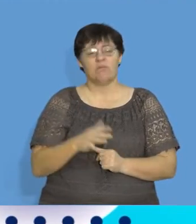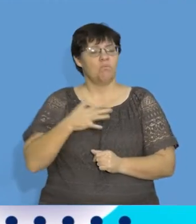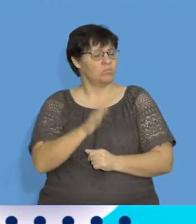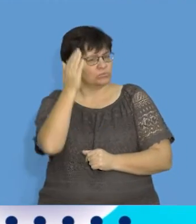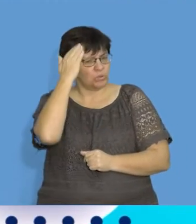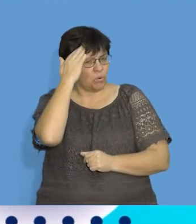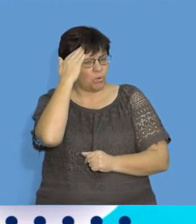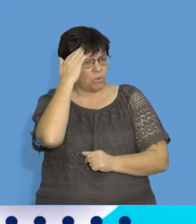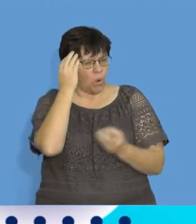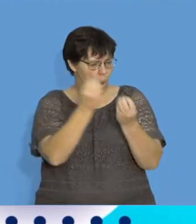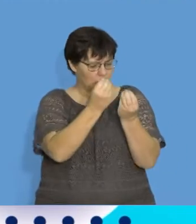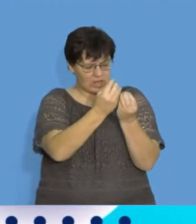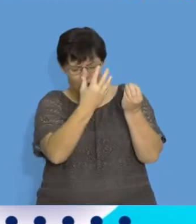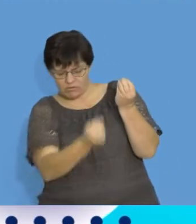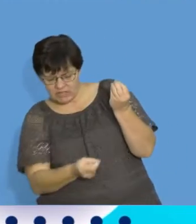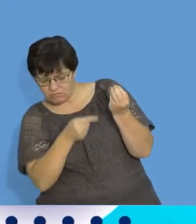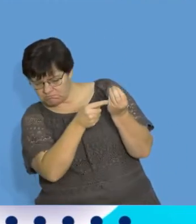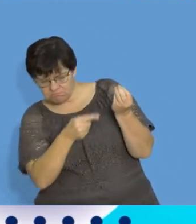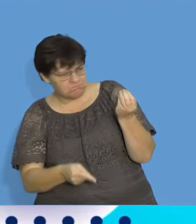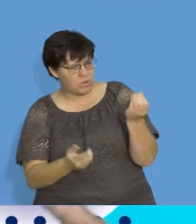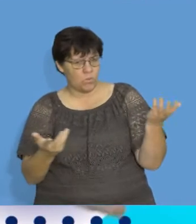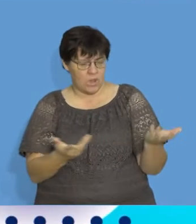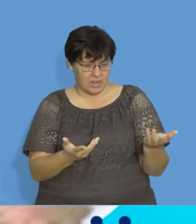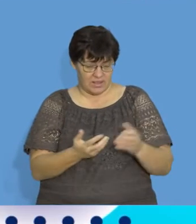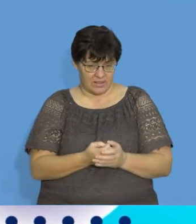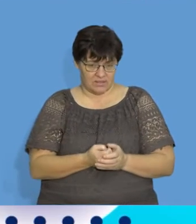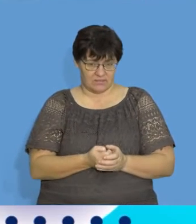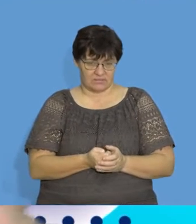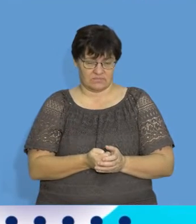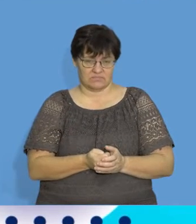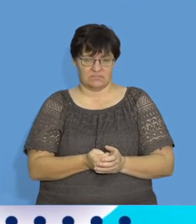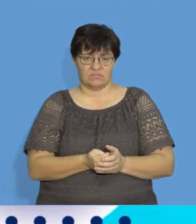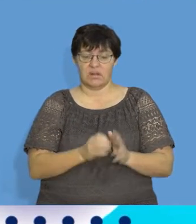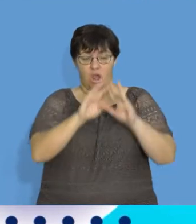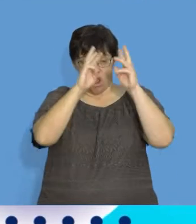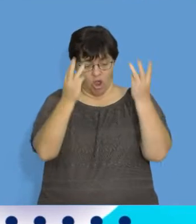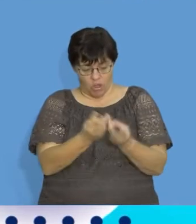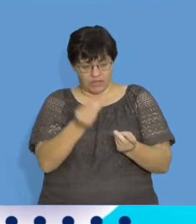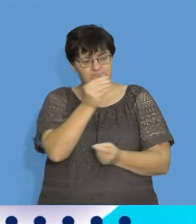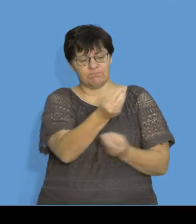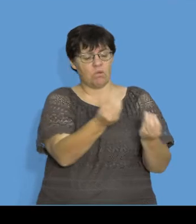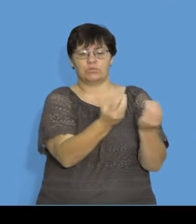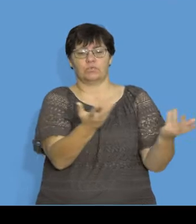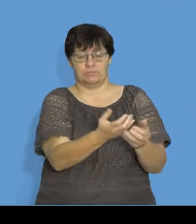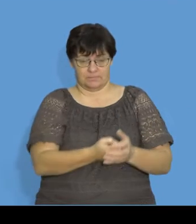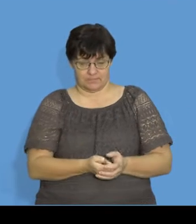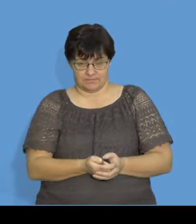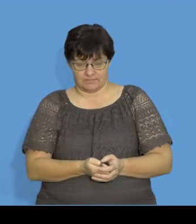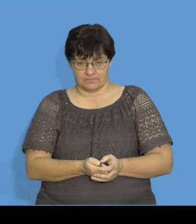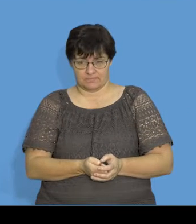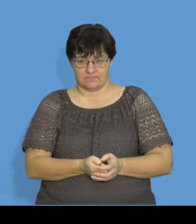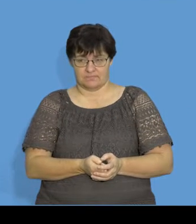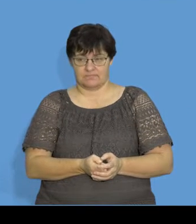object is in terms of a gravitational field, in other words, on Earth, okay? Our